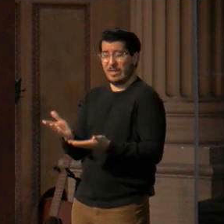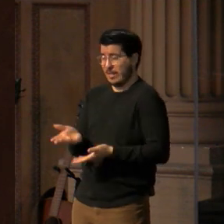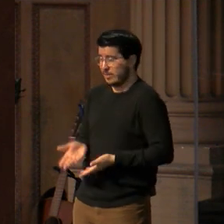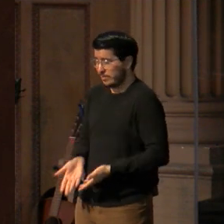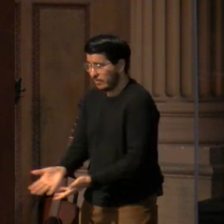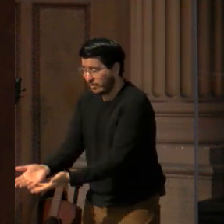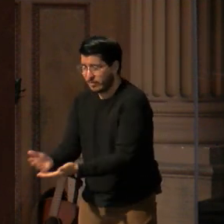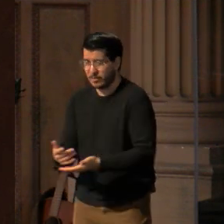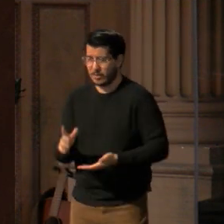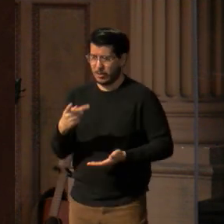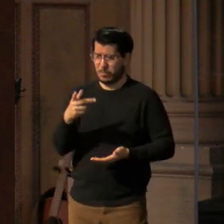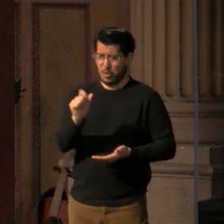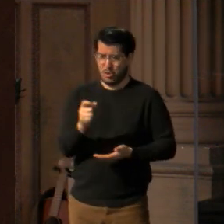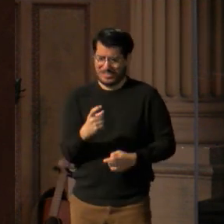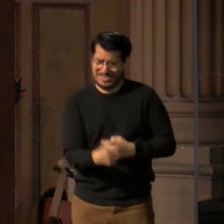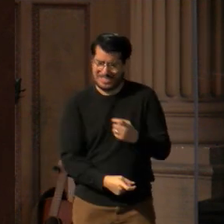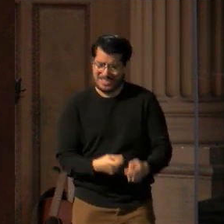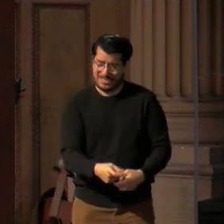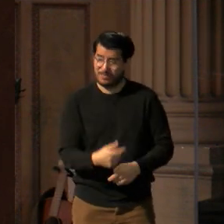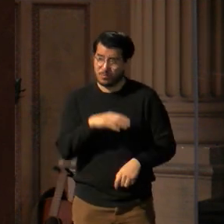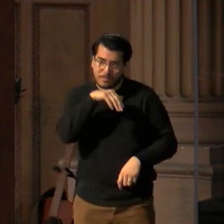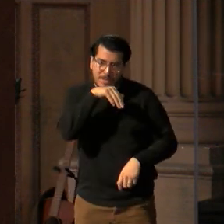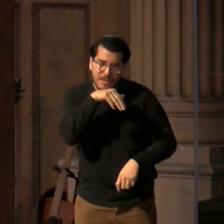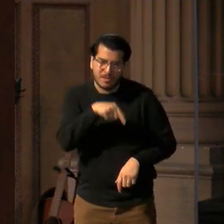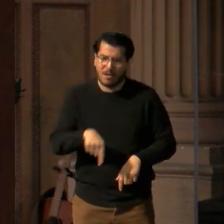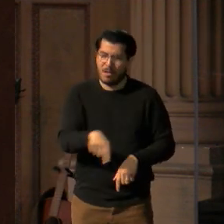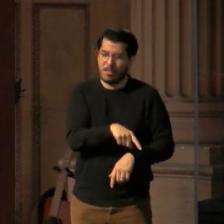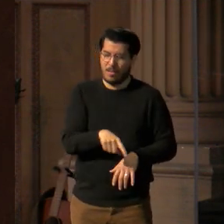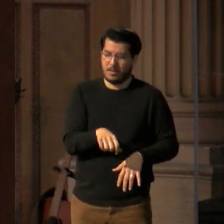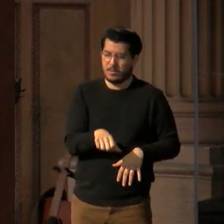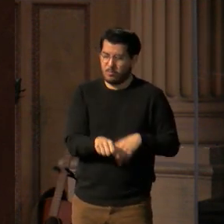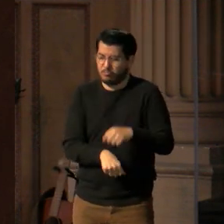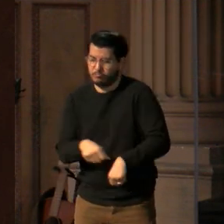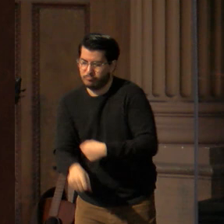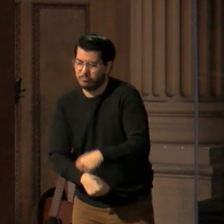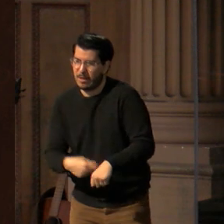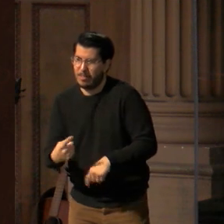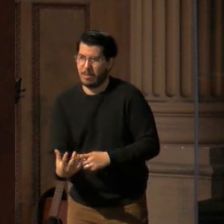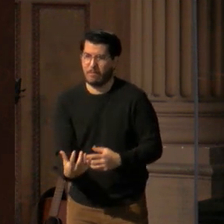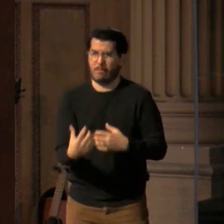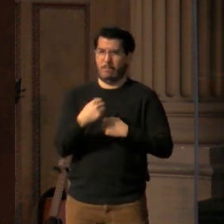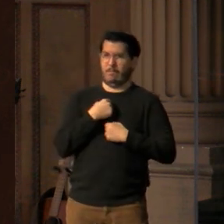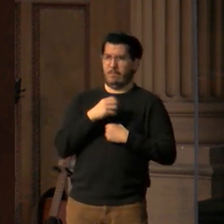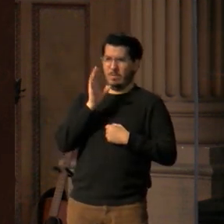throw your pearls before pigs, lest they trample them underfoot and turn to attack you.